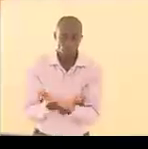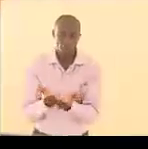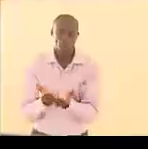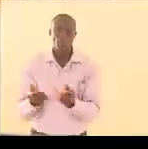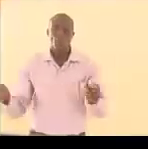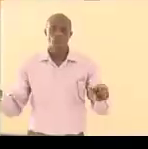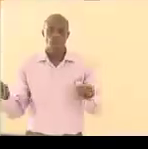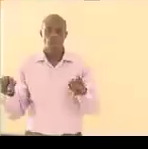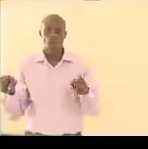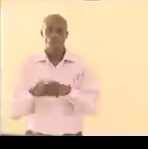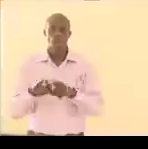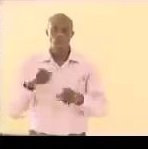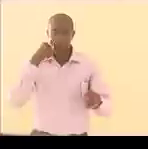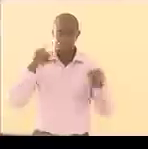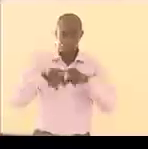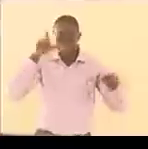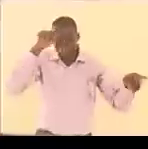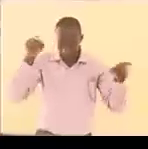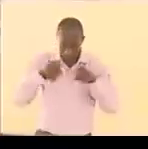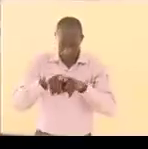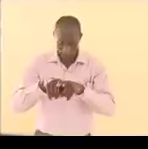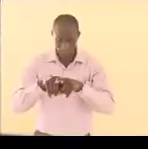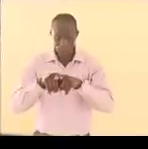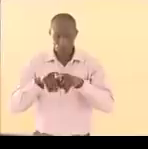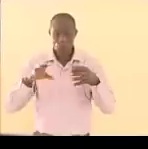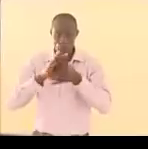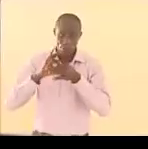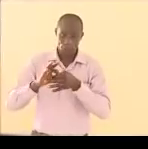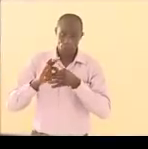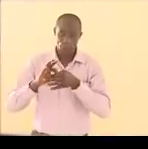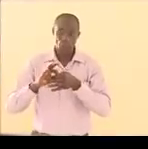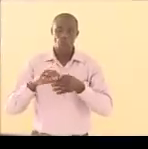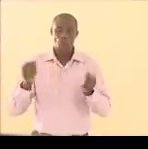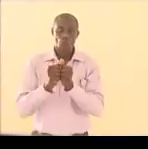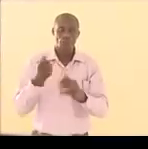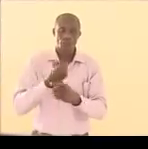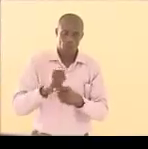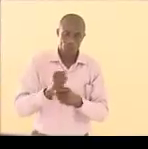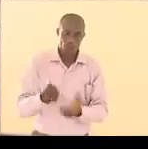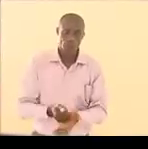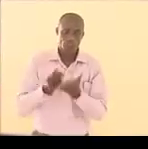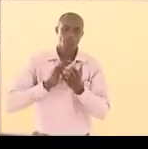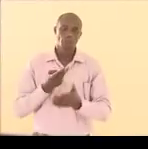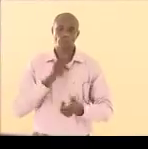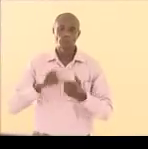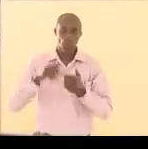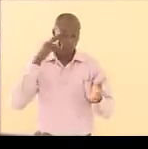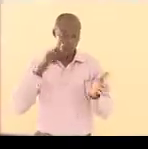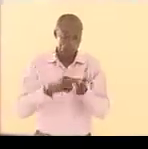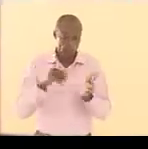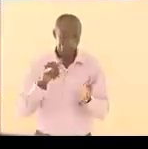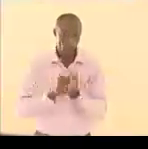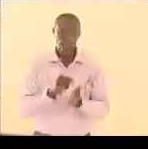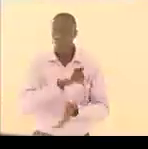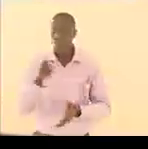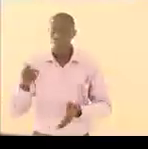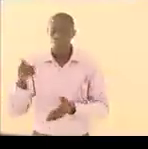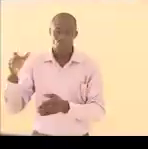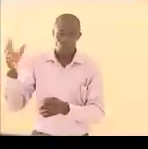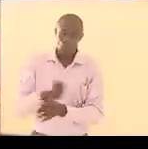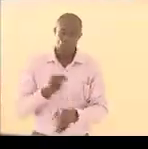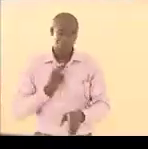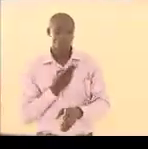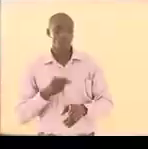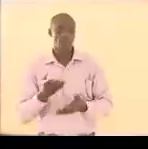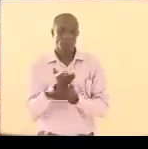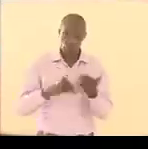Christian community, with brotherhood, with sisterhood, with fraternity, with sharing. Help us to recognize that you